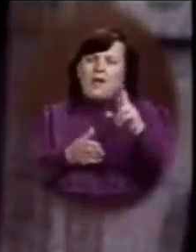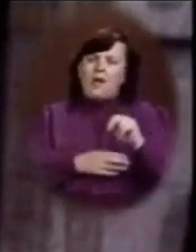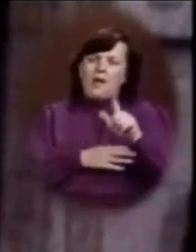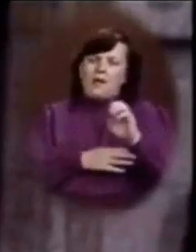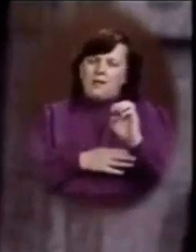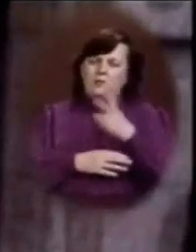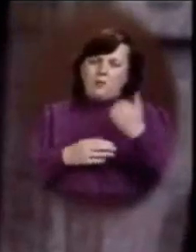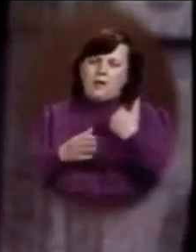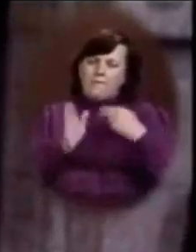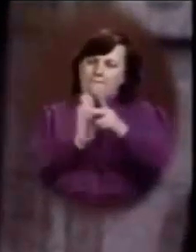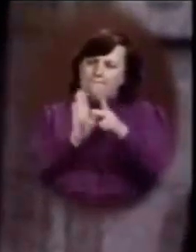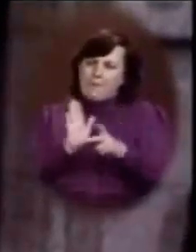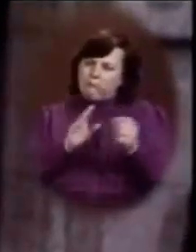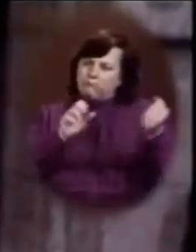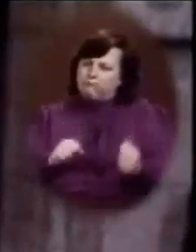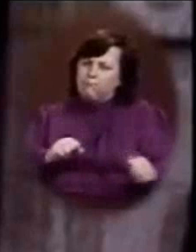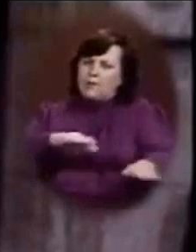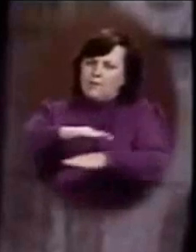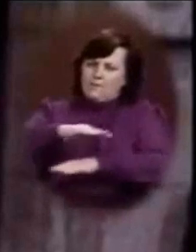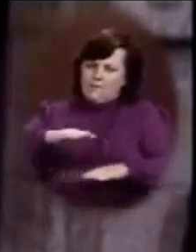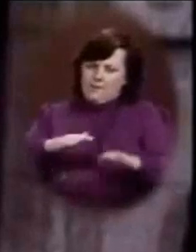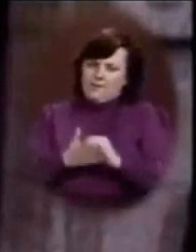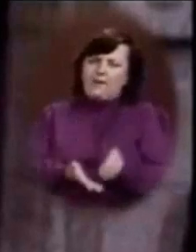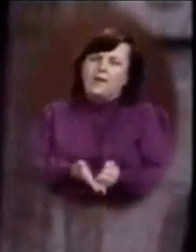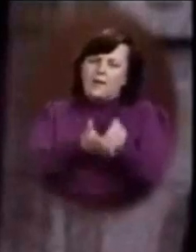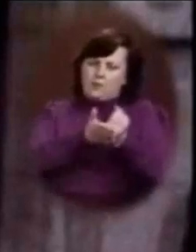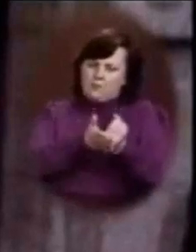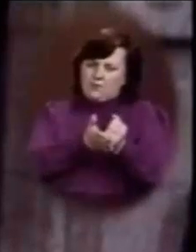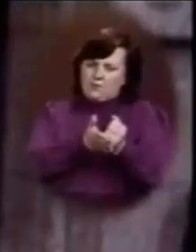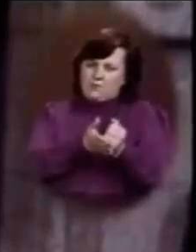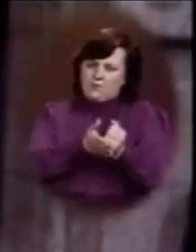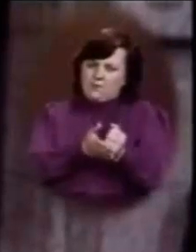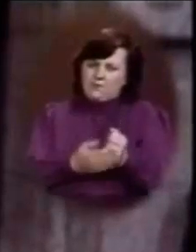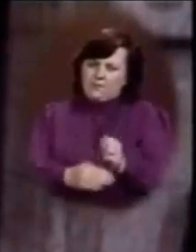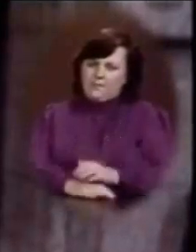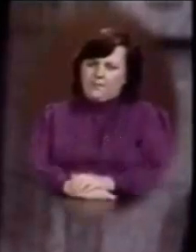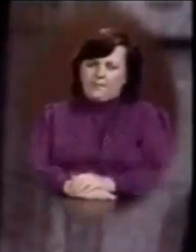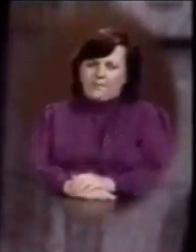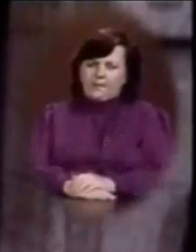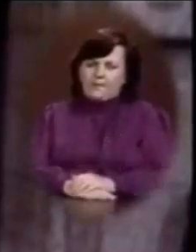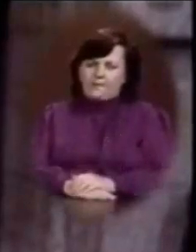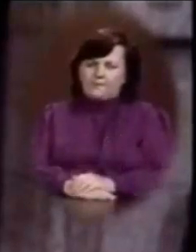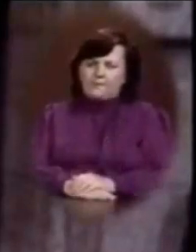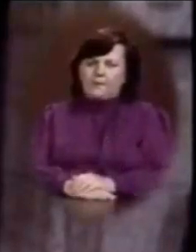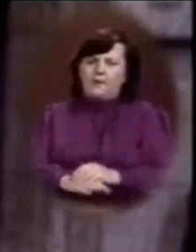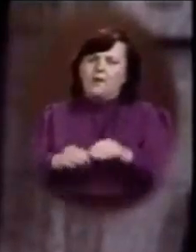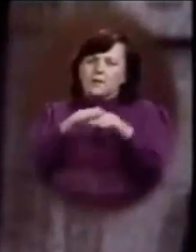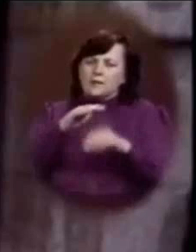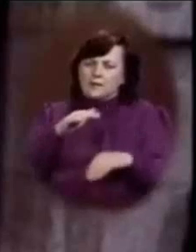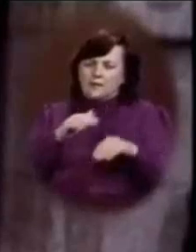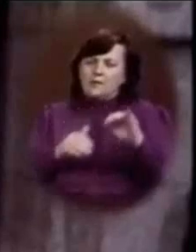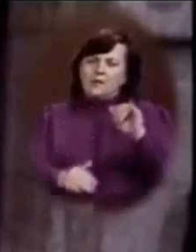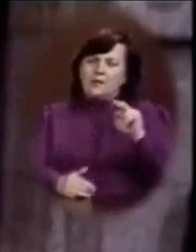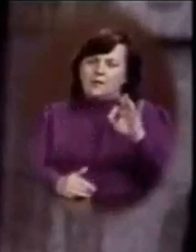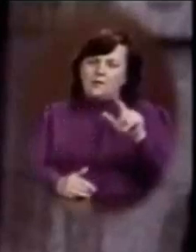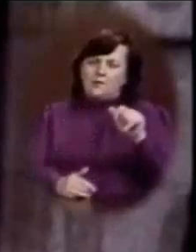foundations. We have established a new orthodoxy. But low inflation and prudent financial policies